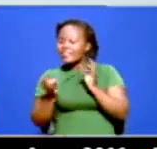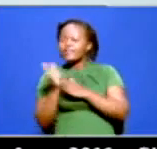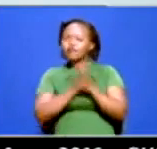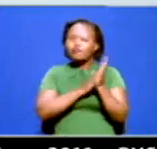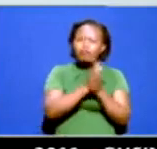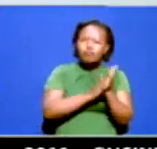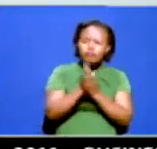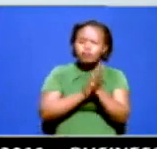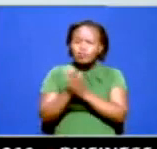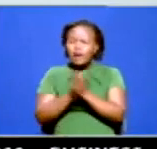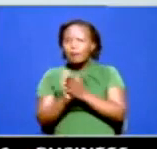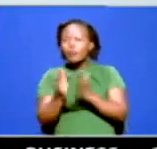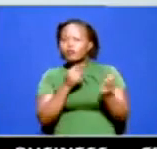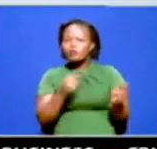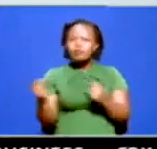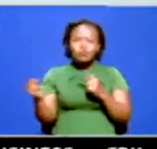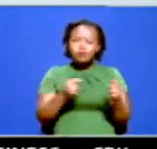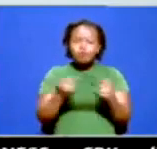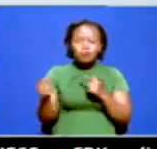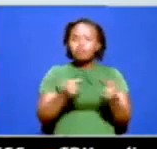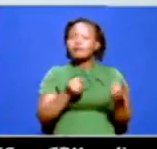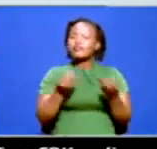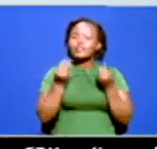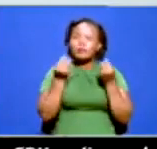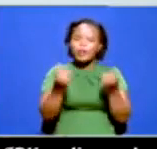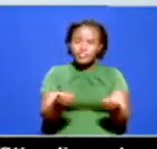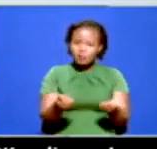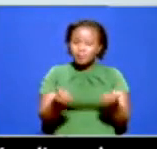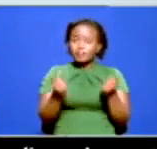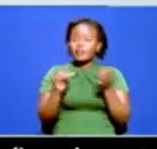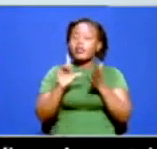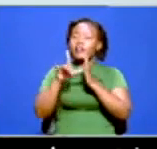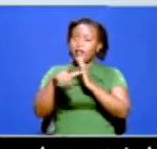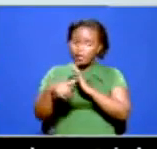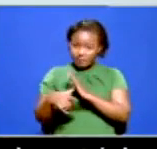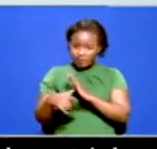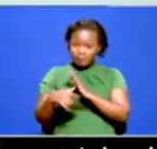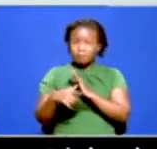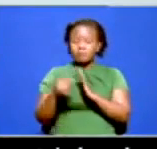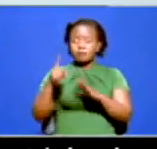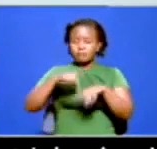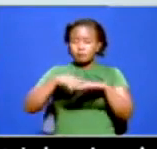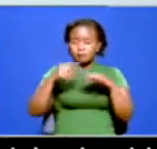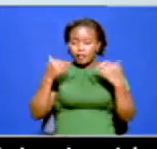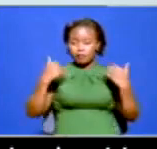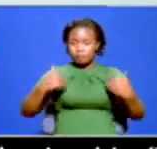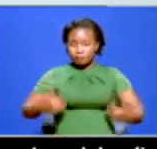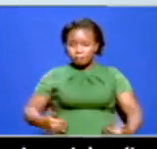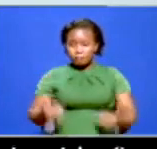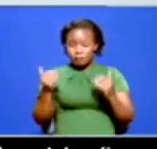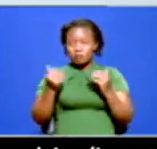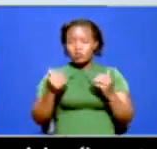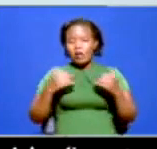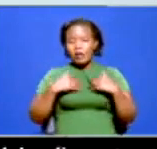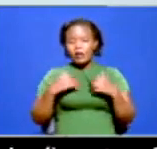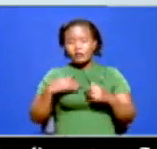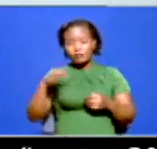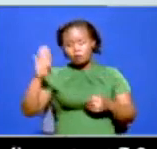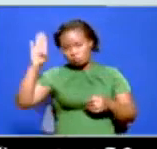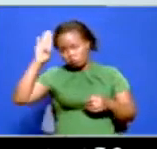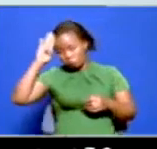management. So later in life, when I was now a brigadier